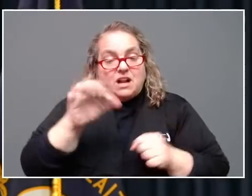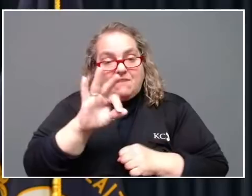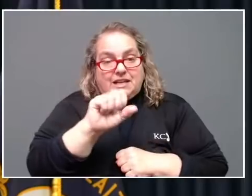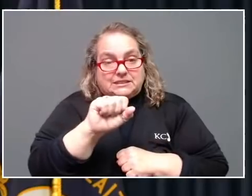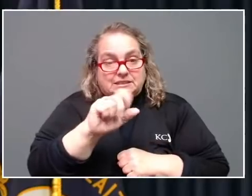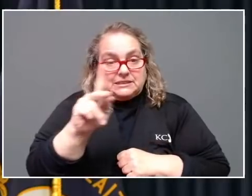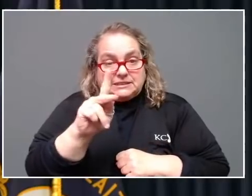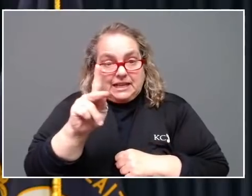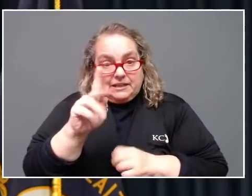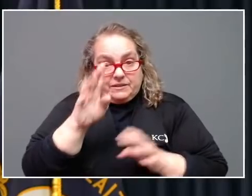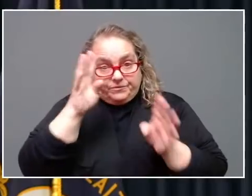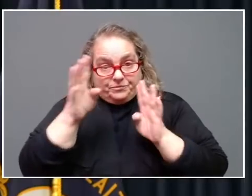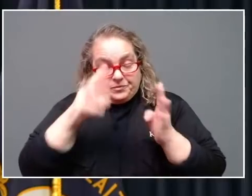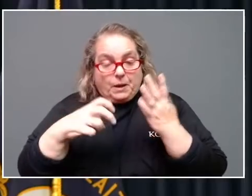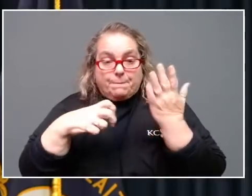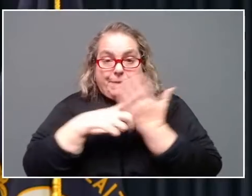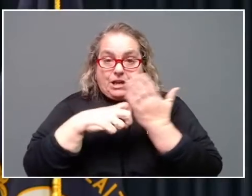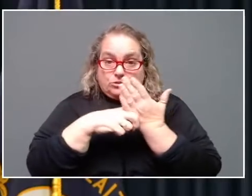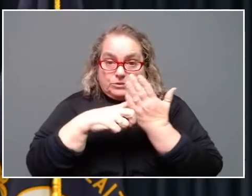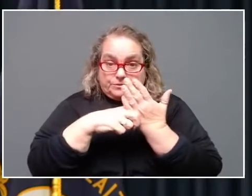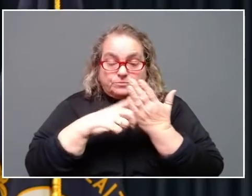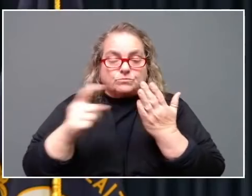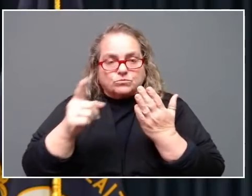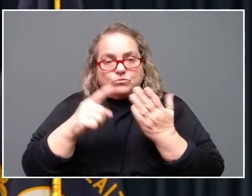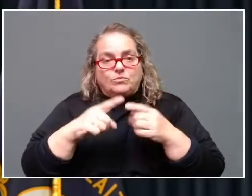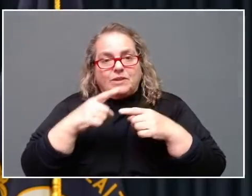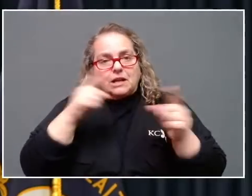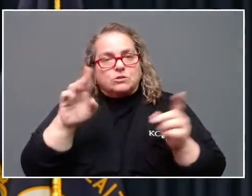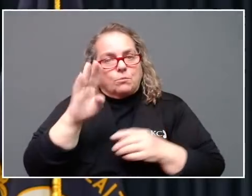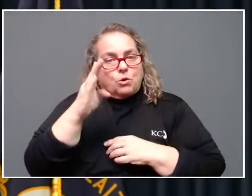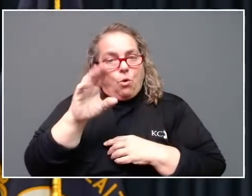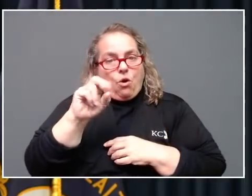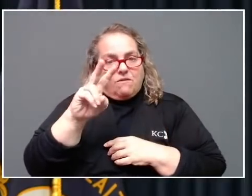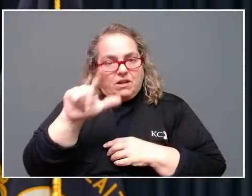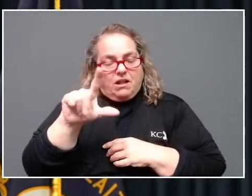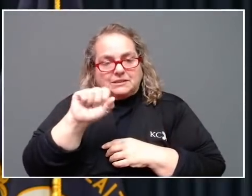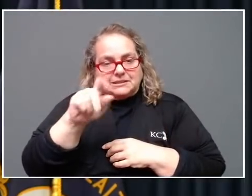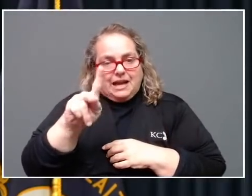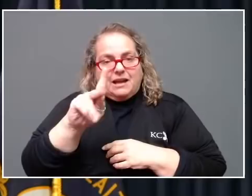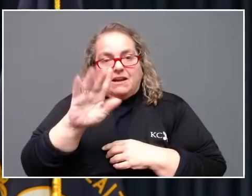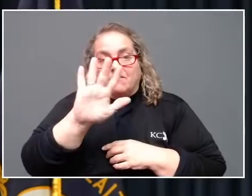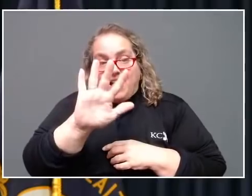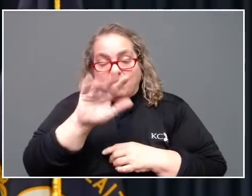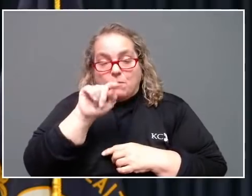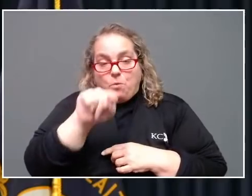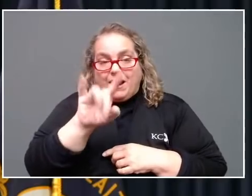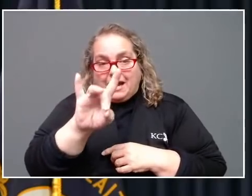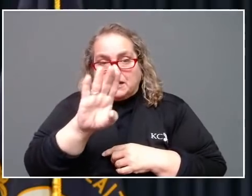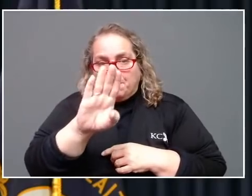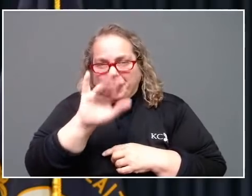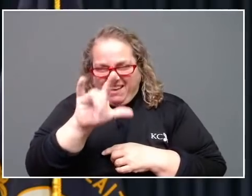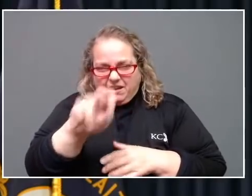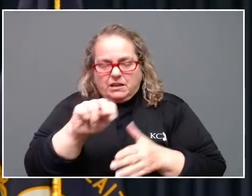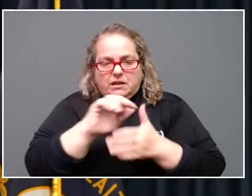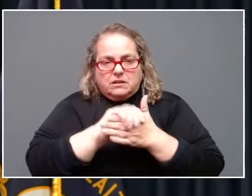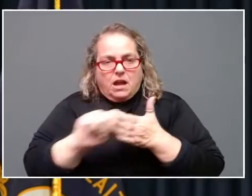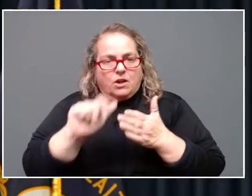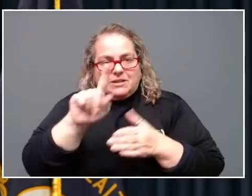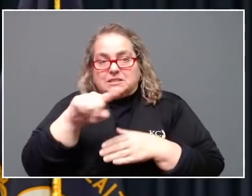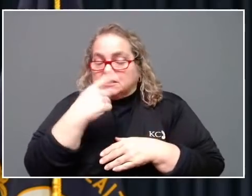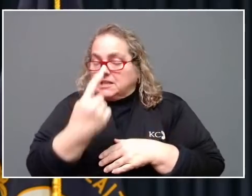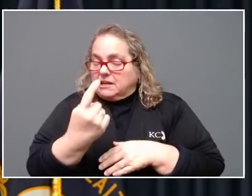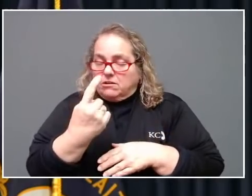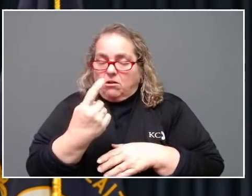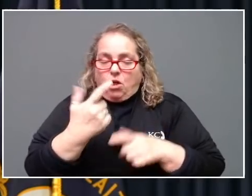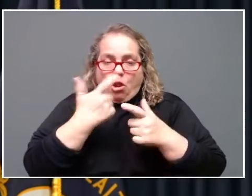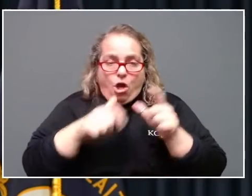to announce Blue Oval SK. The $5.8 billion project is the single largest economic development investment in our